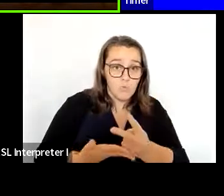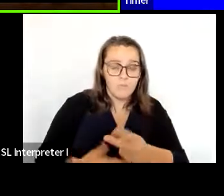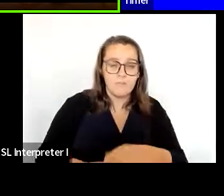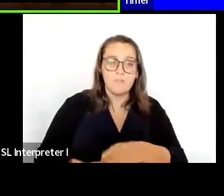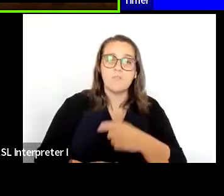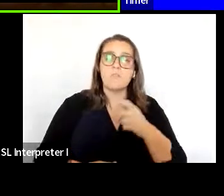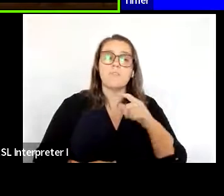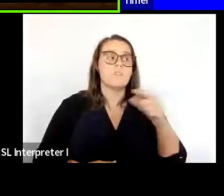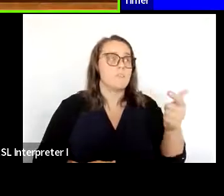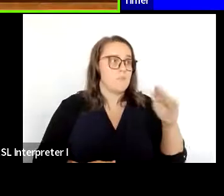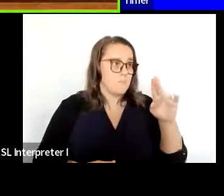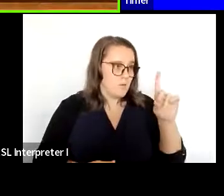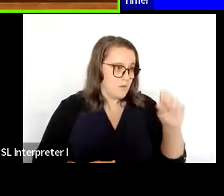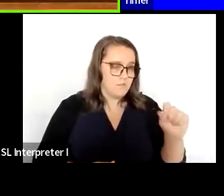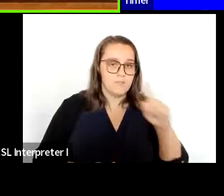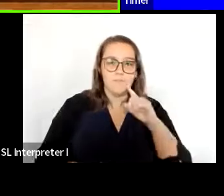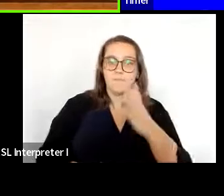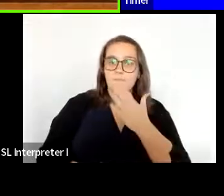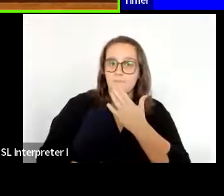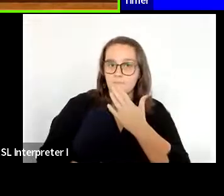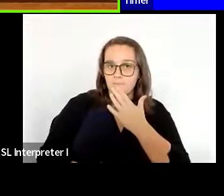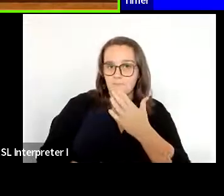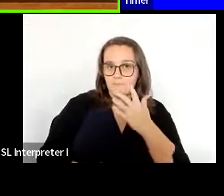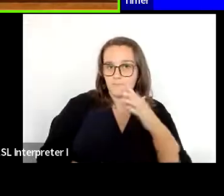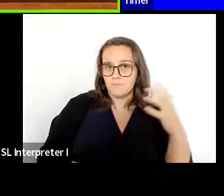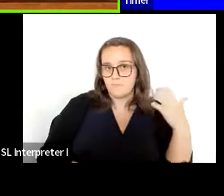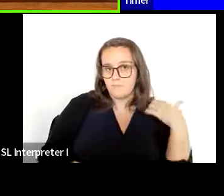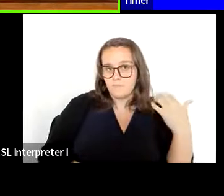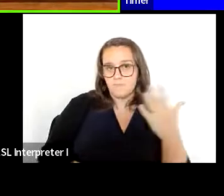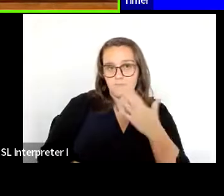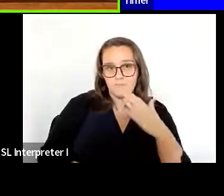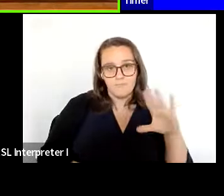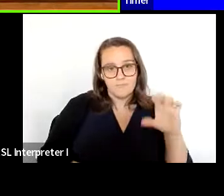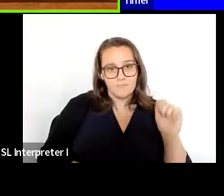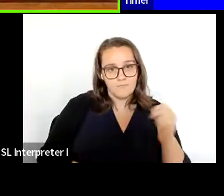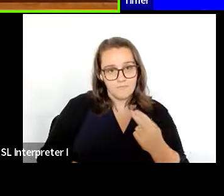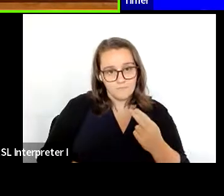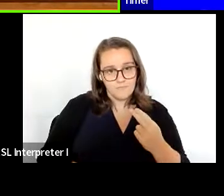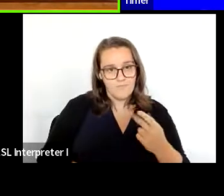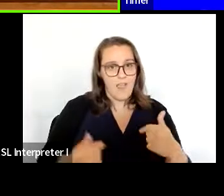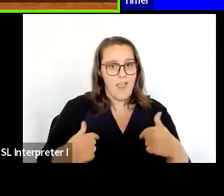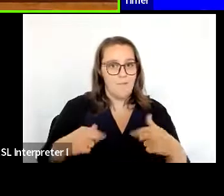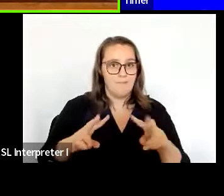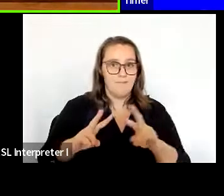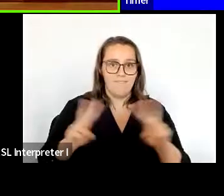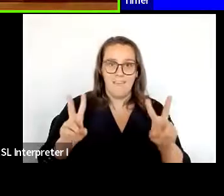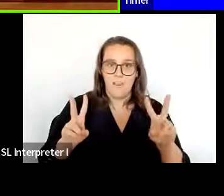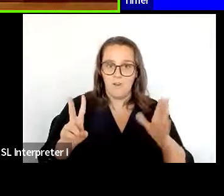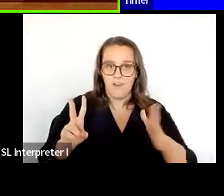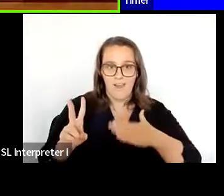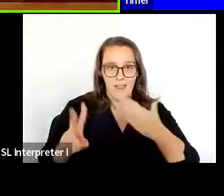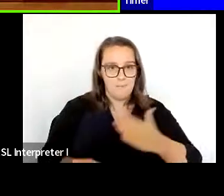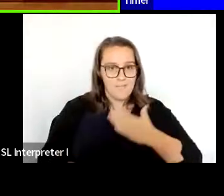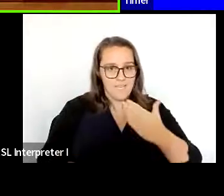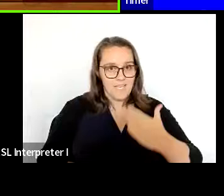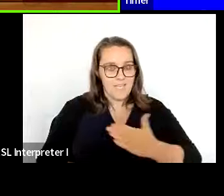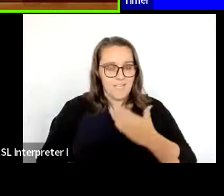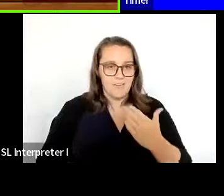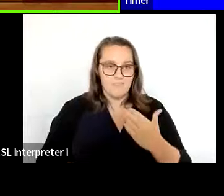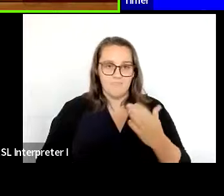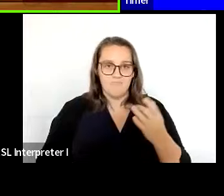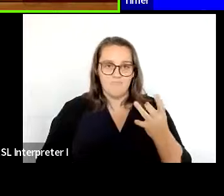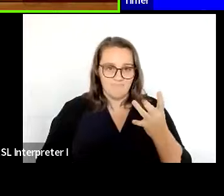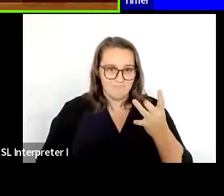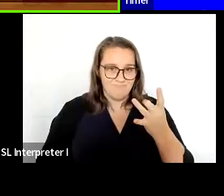Thank you, Chairman, and thank you, Councilmember Shea. I'm very happy that we are attempting